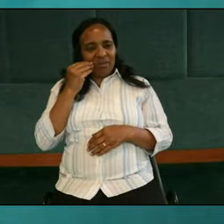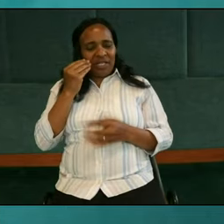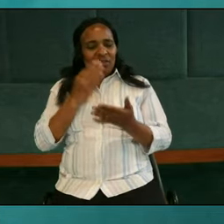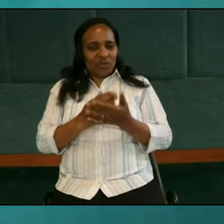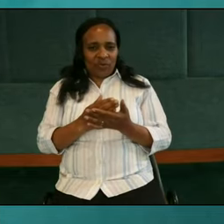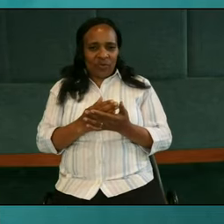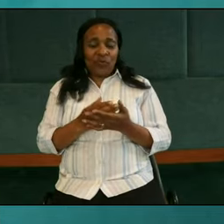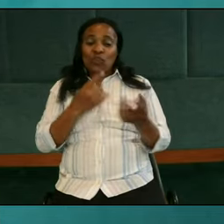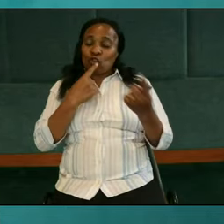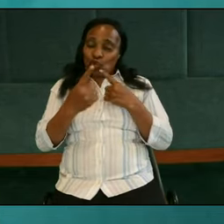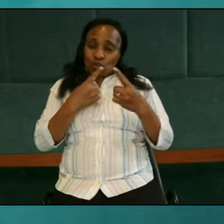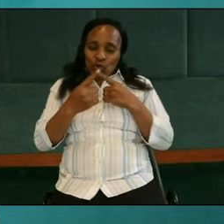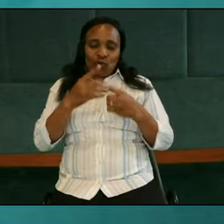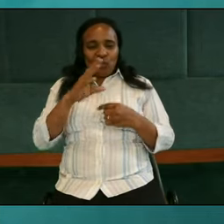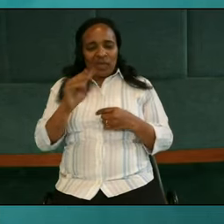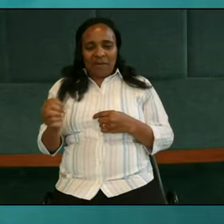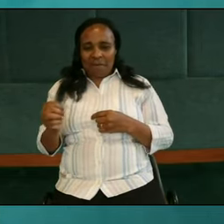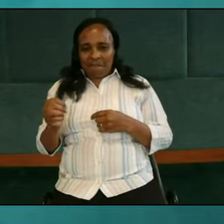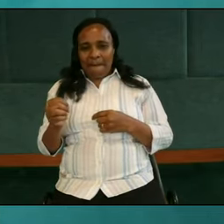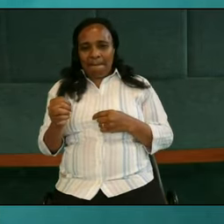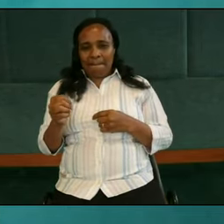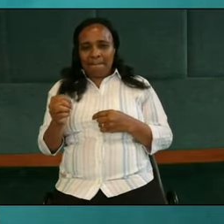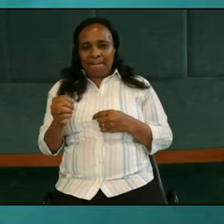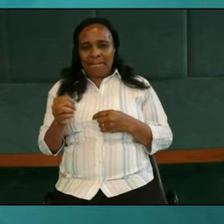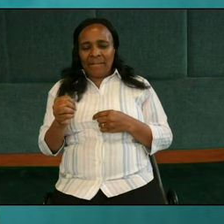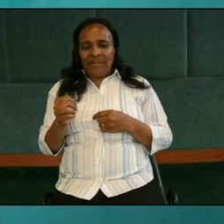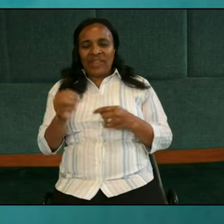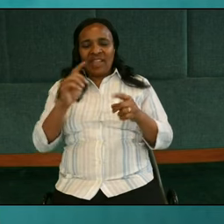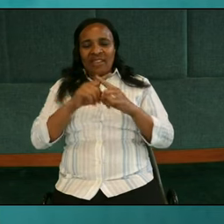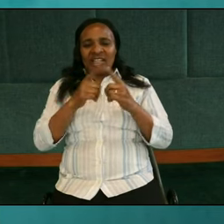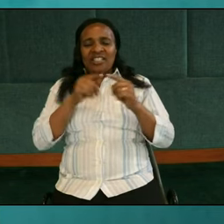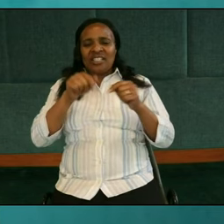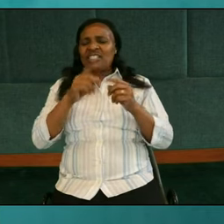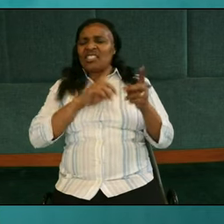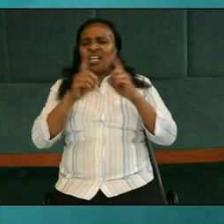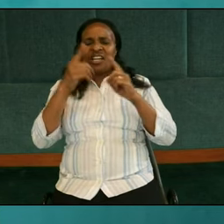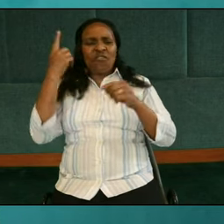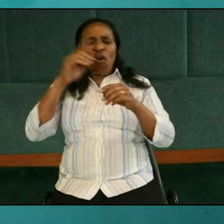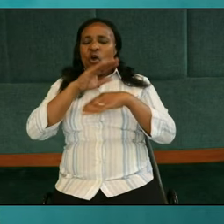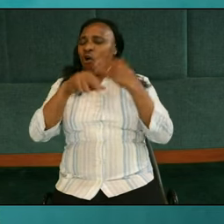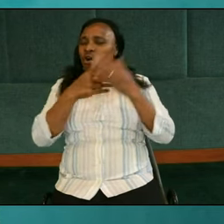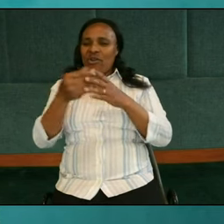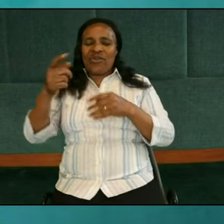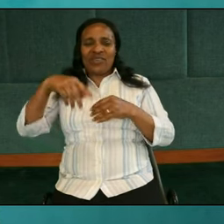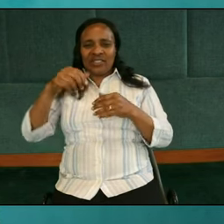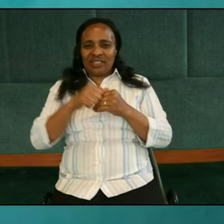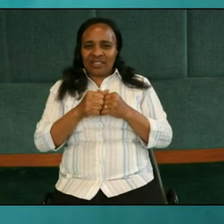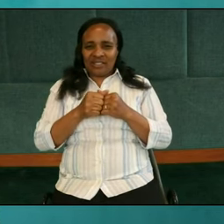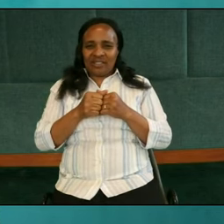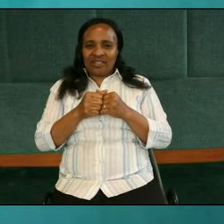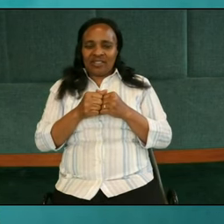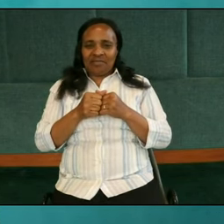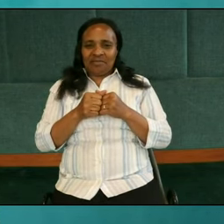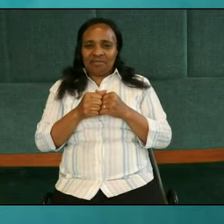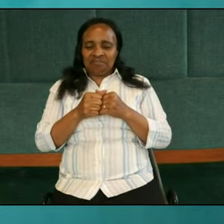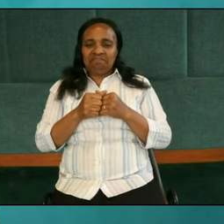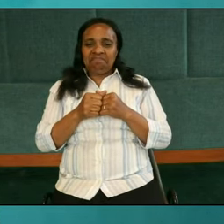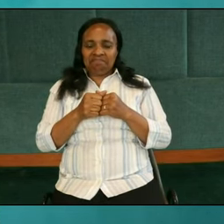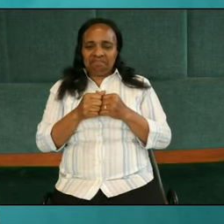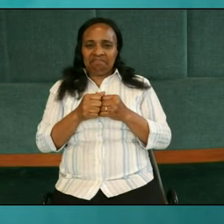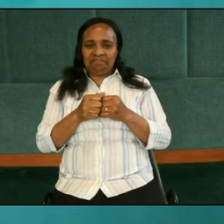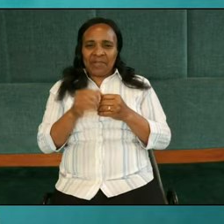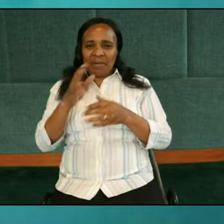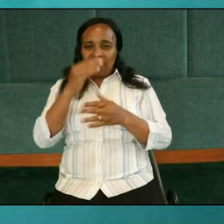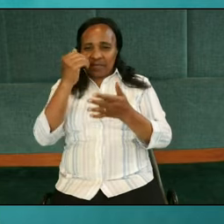So talk to them. And this journey is for everyone. Yeah. And we're all at different stages and we need each other.